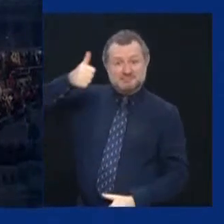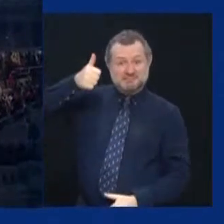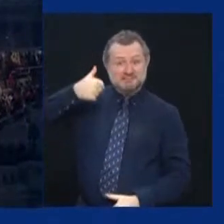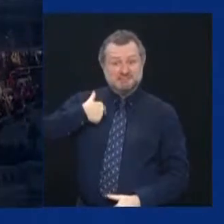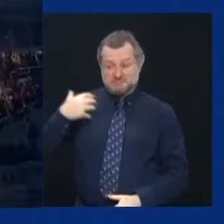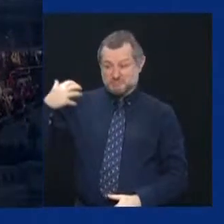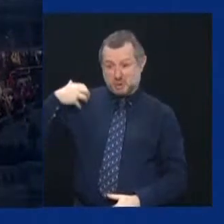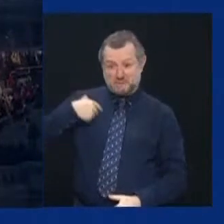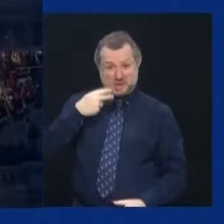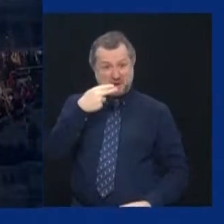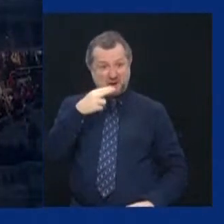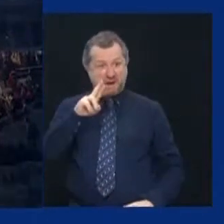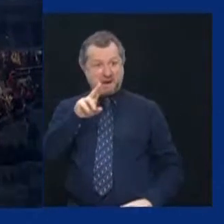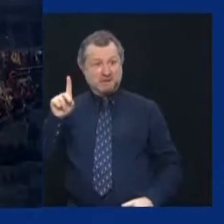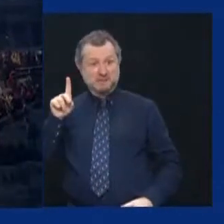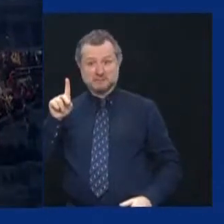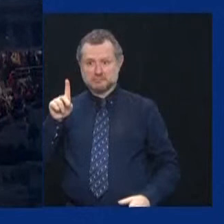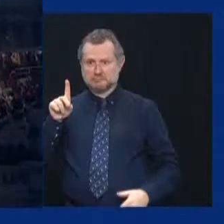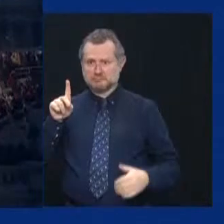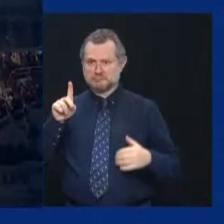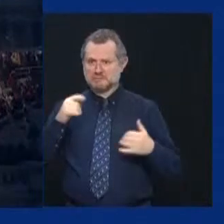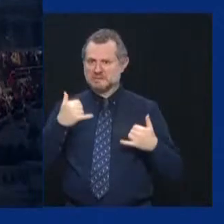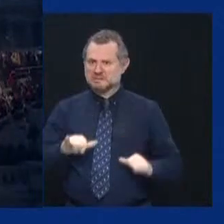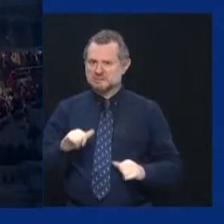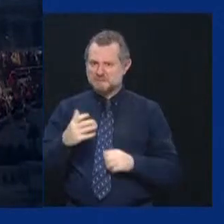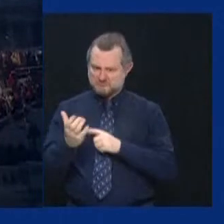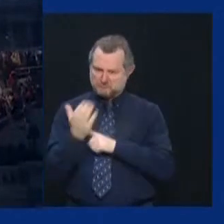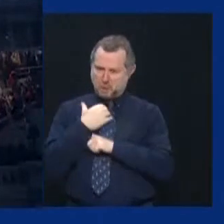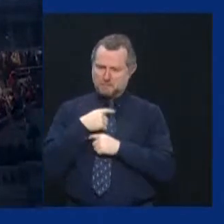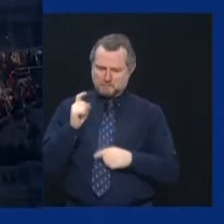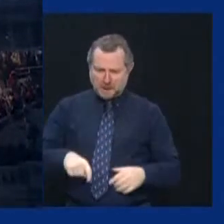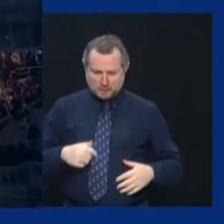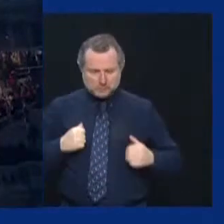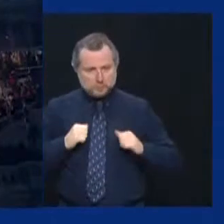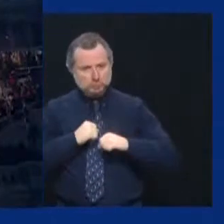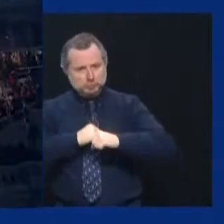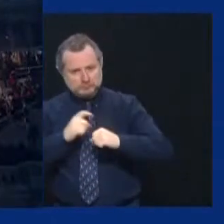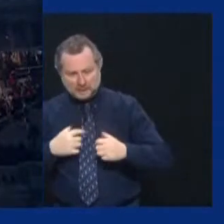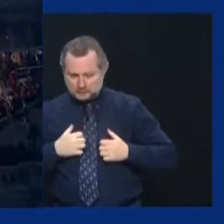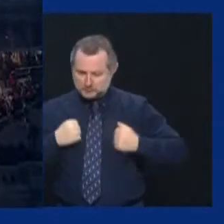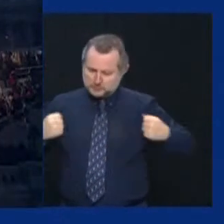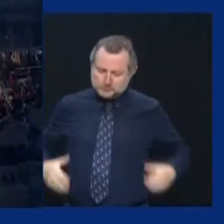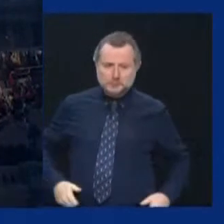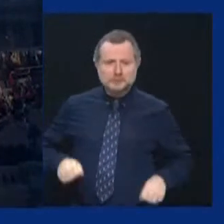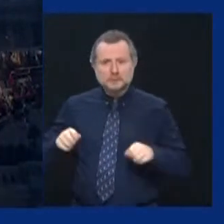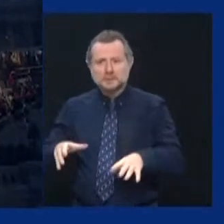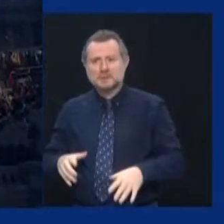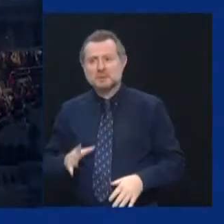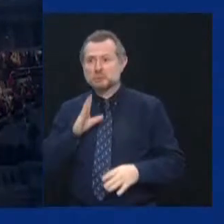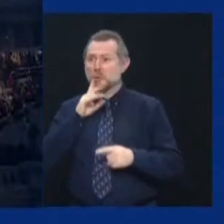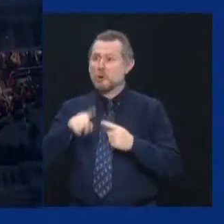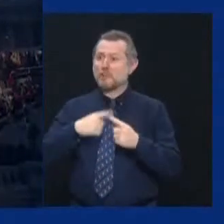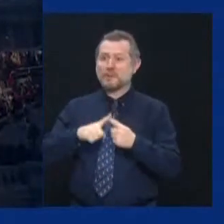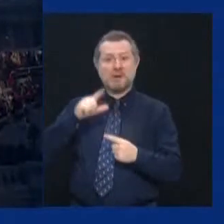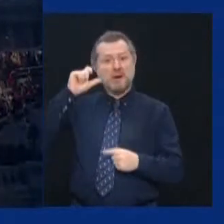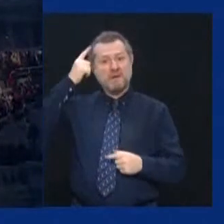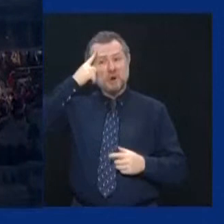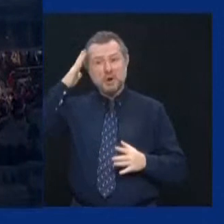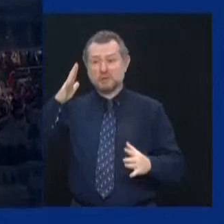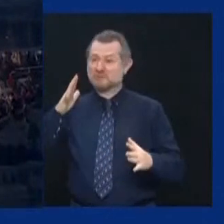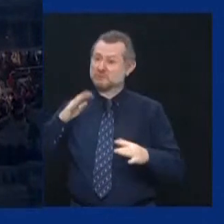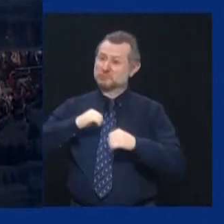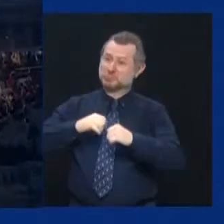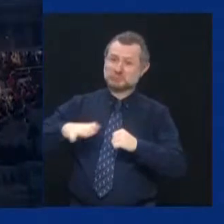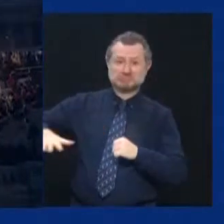The security of government, the security of the American government, that is